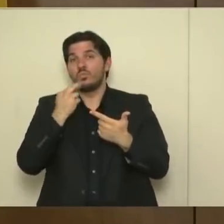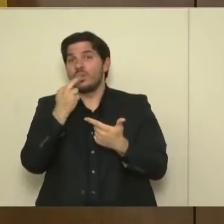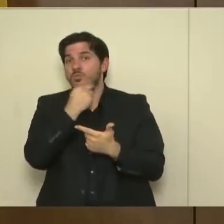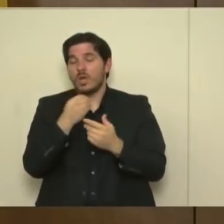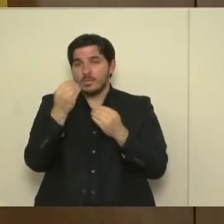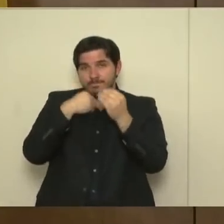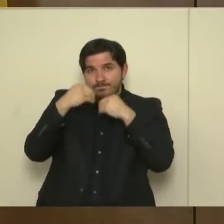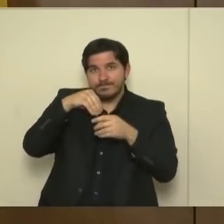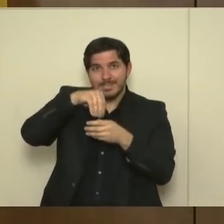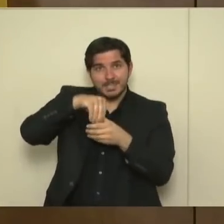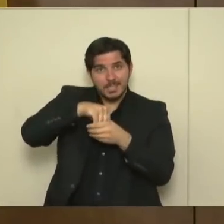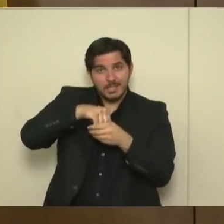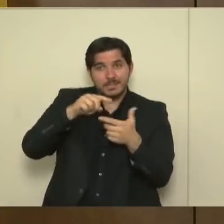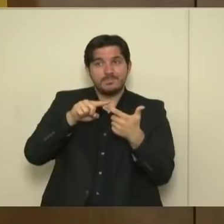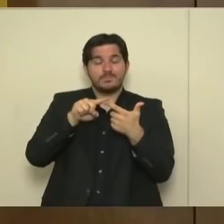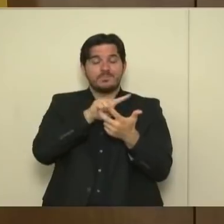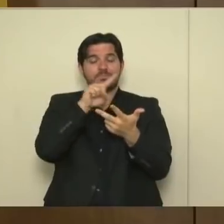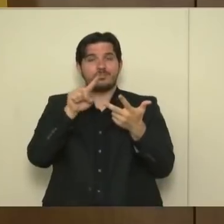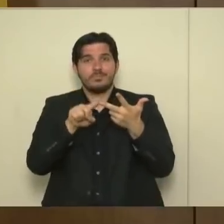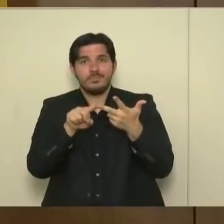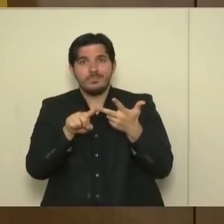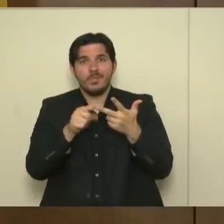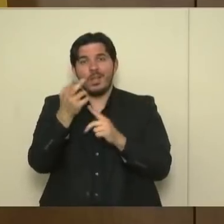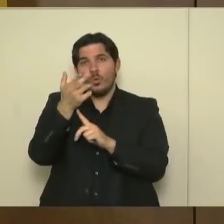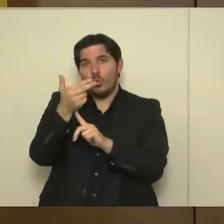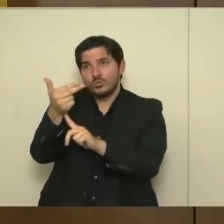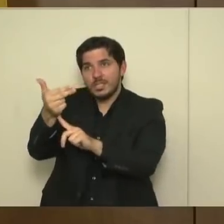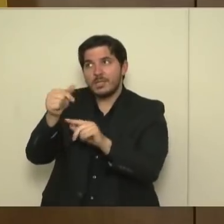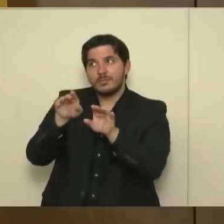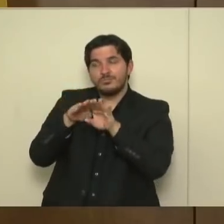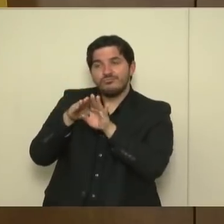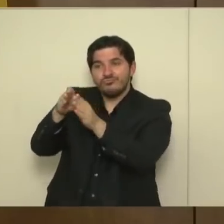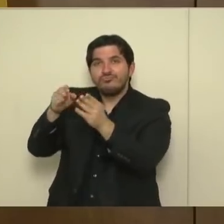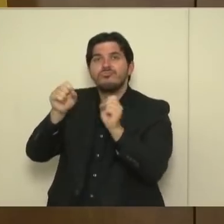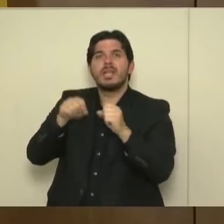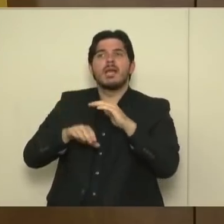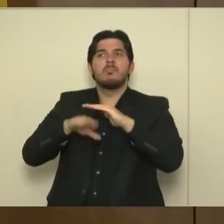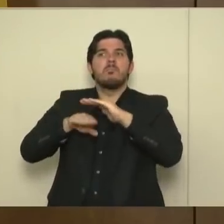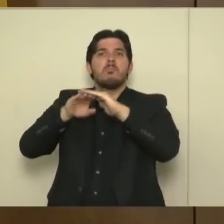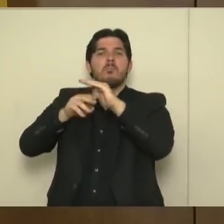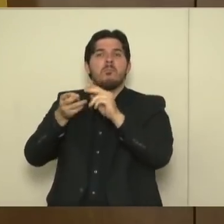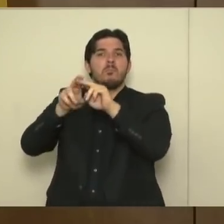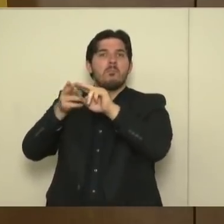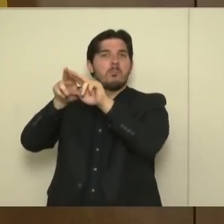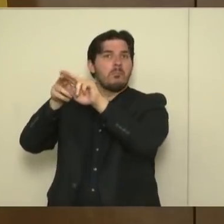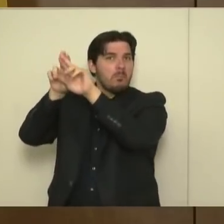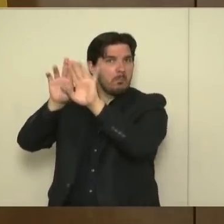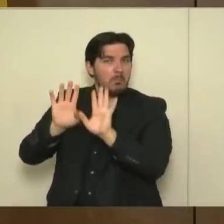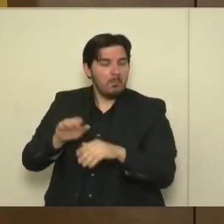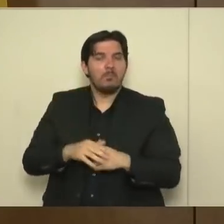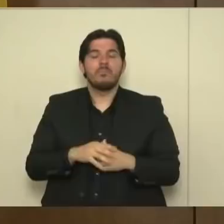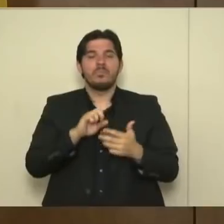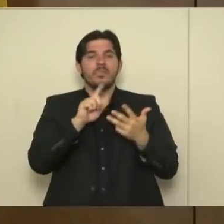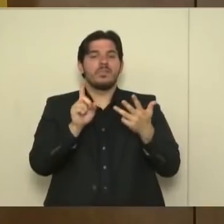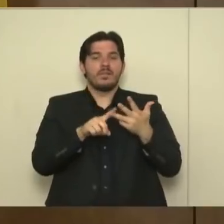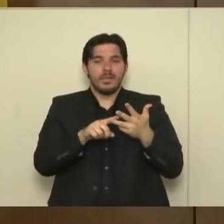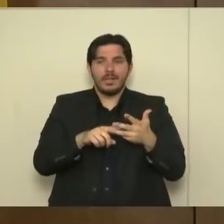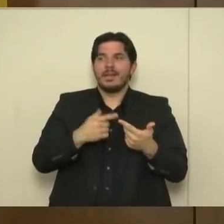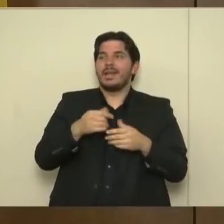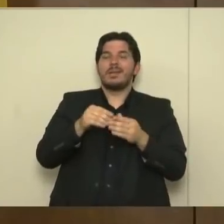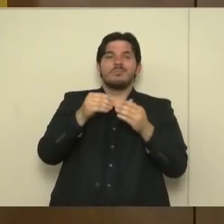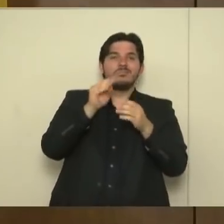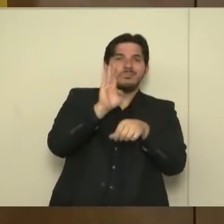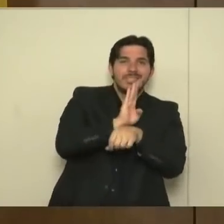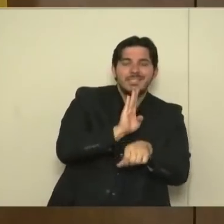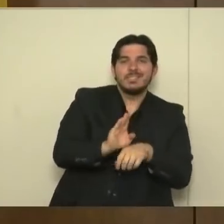increasing capacity for the hospitality industry, looking at conditioning, increasing retail